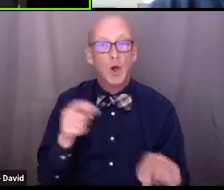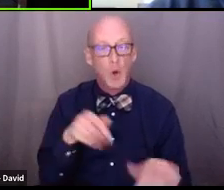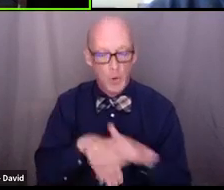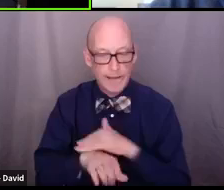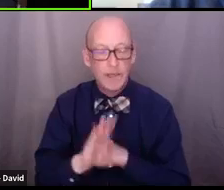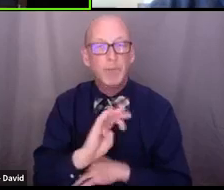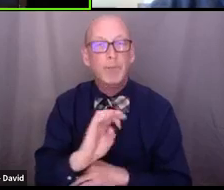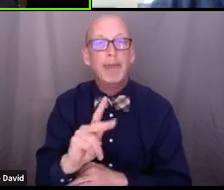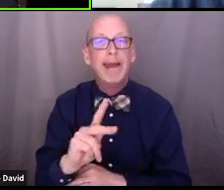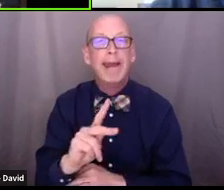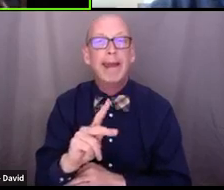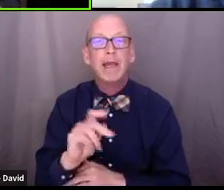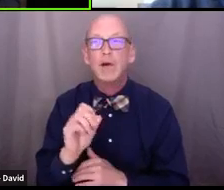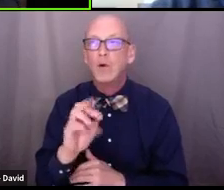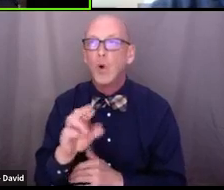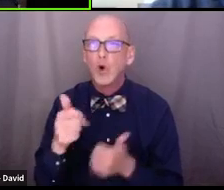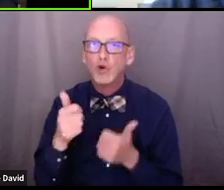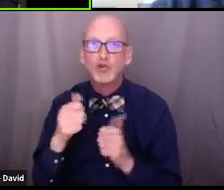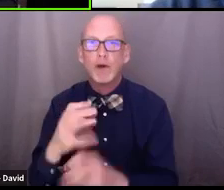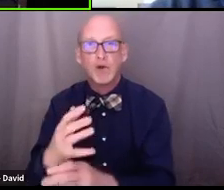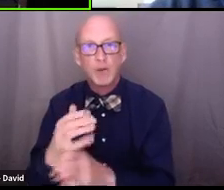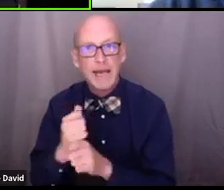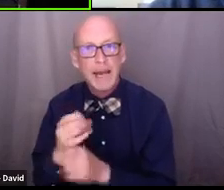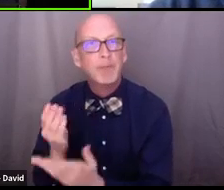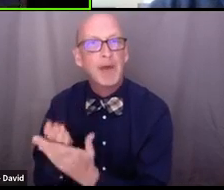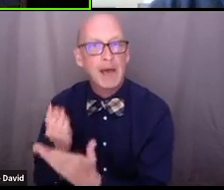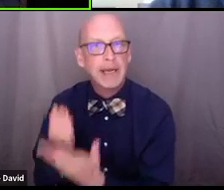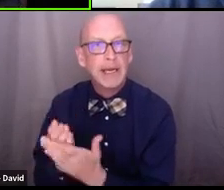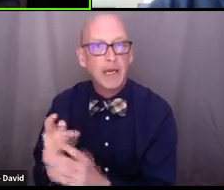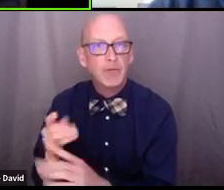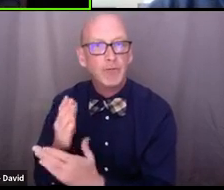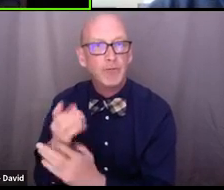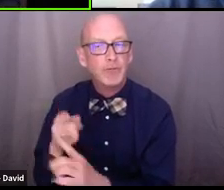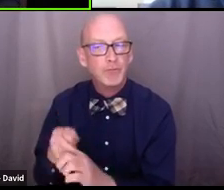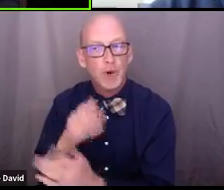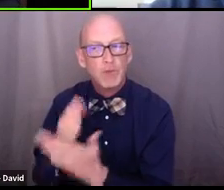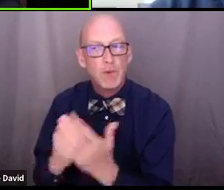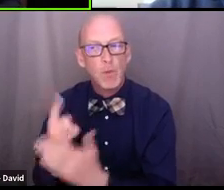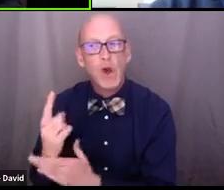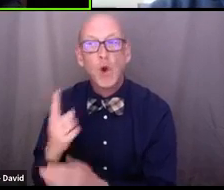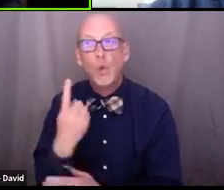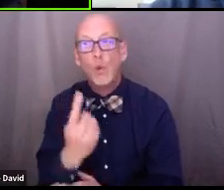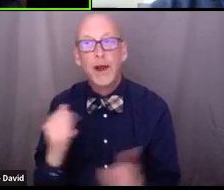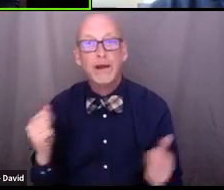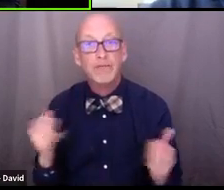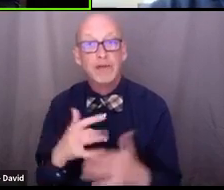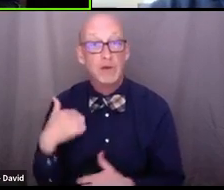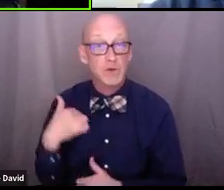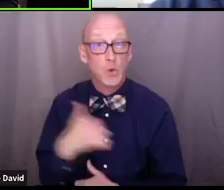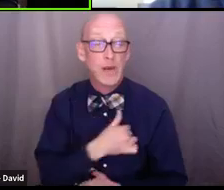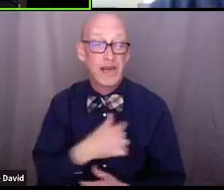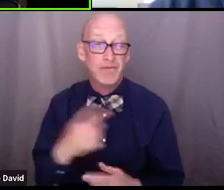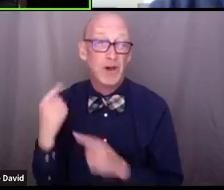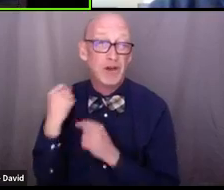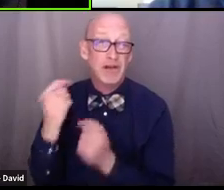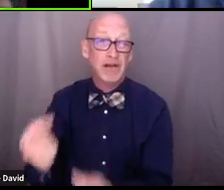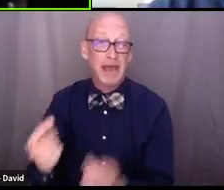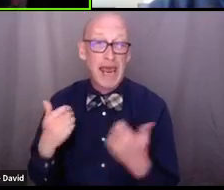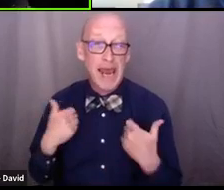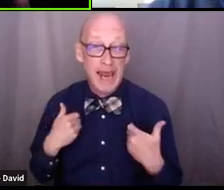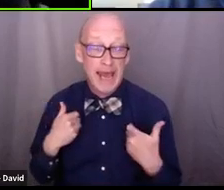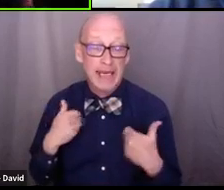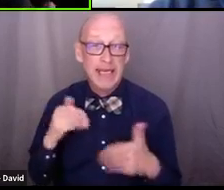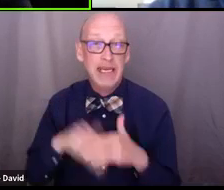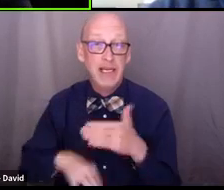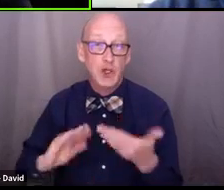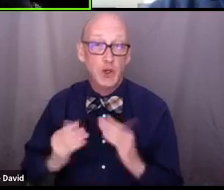particularly, or you're trying to get money from somebody, one of the fears we've traditionally had in our community is, you know, showing